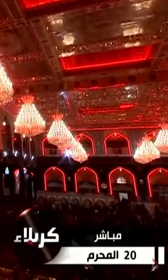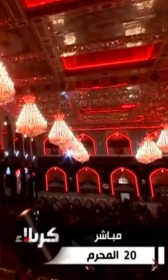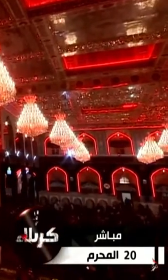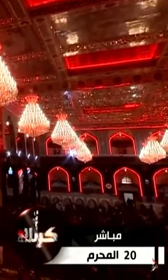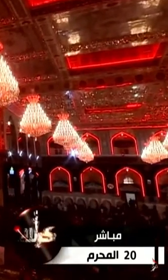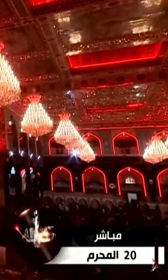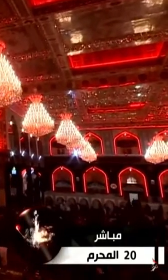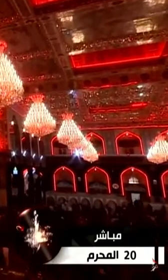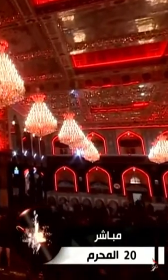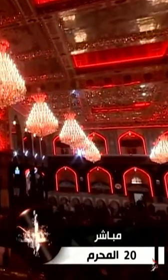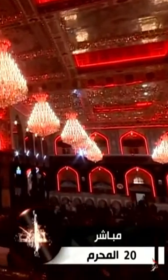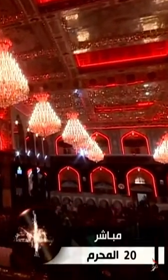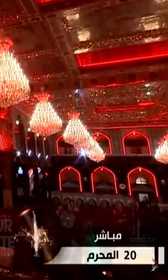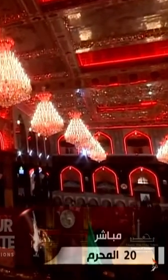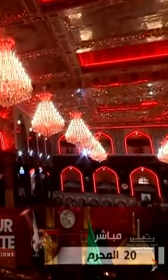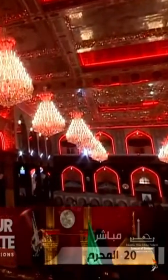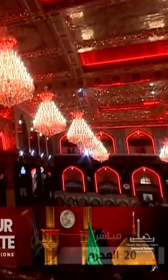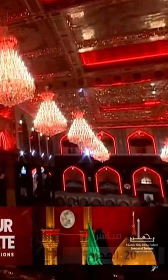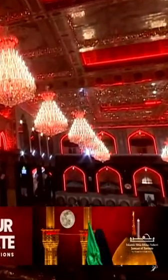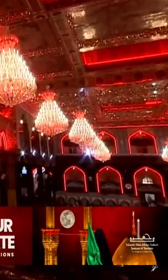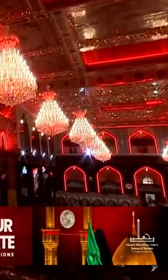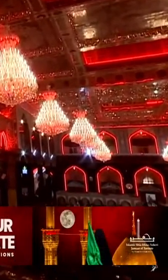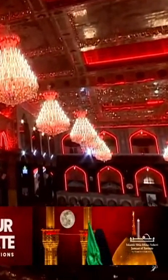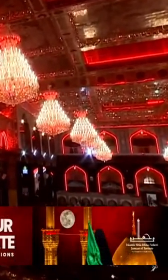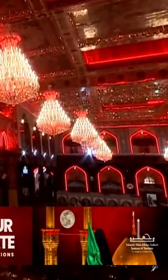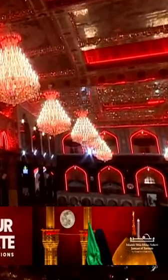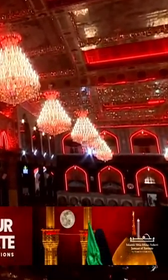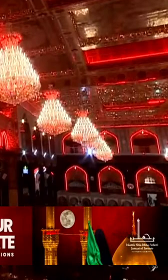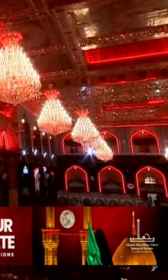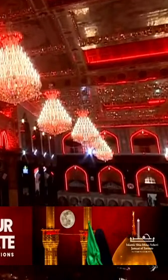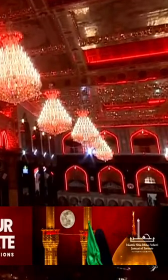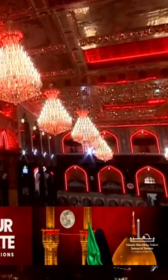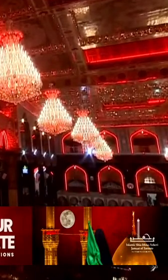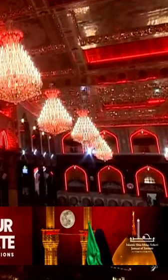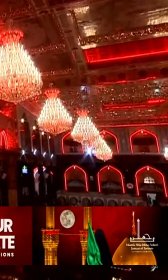Ya Hussein, Ya Hussein,